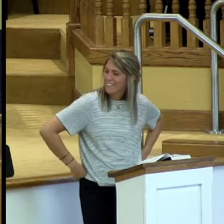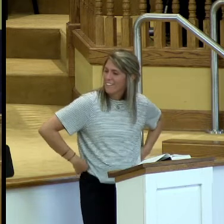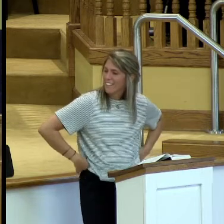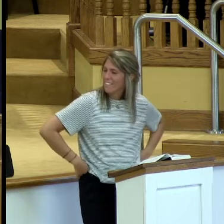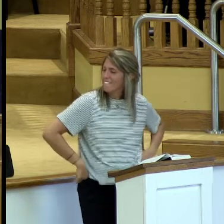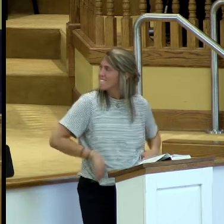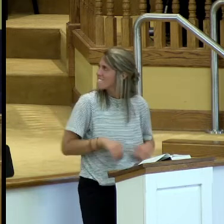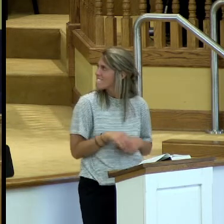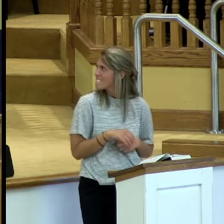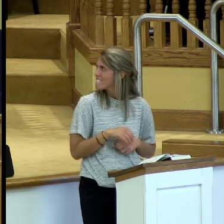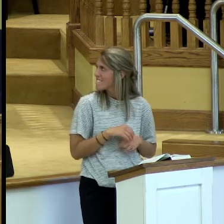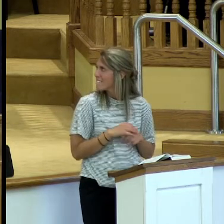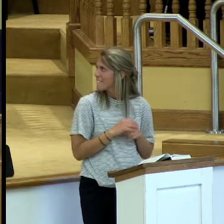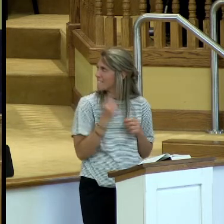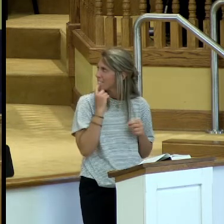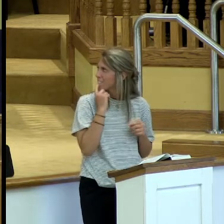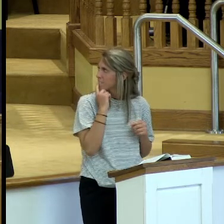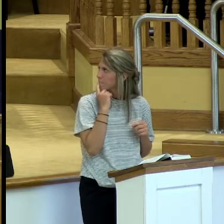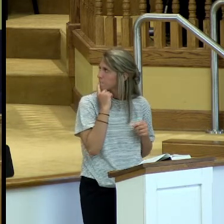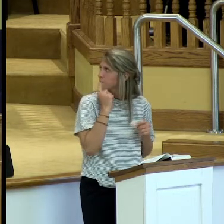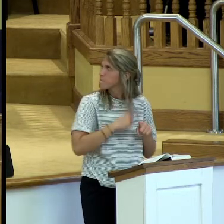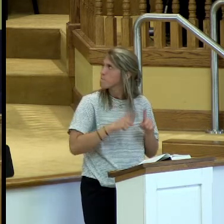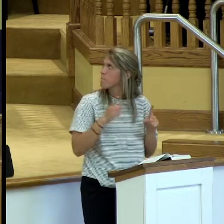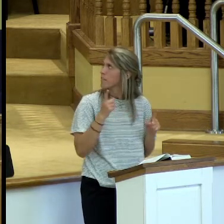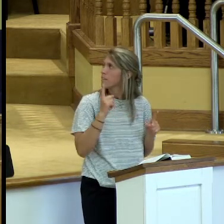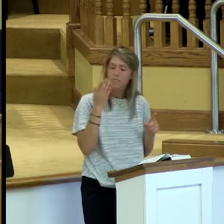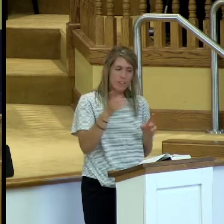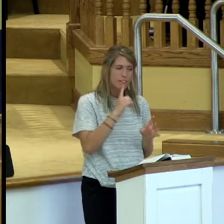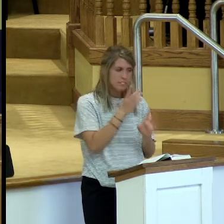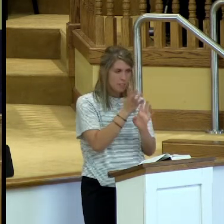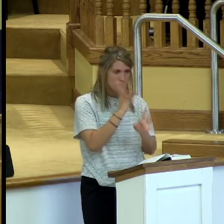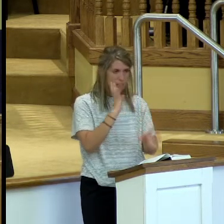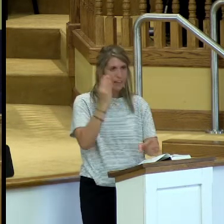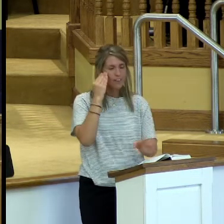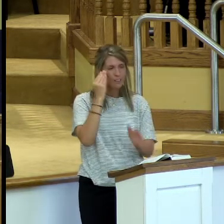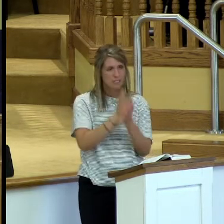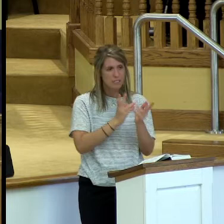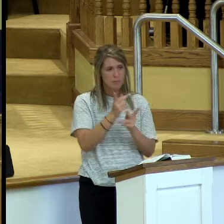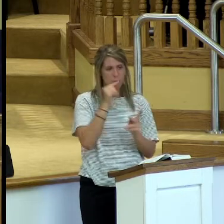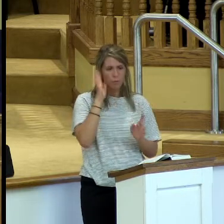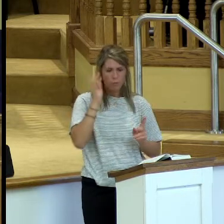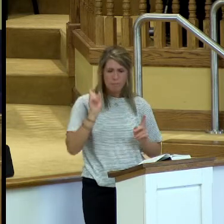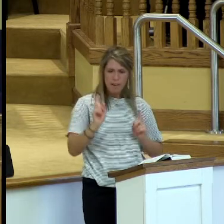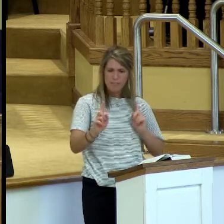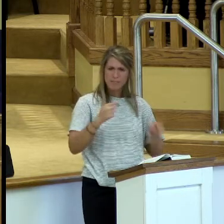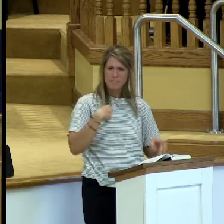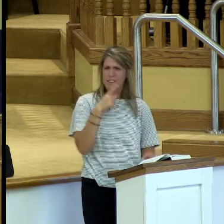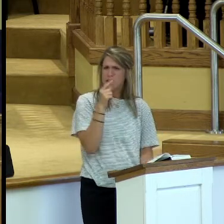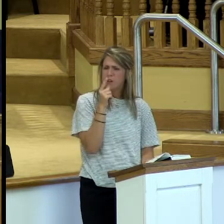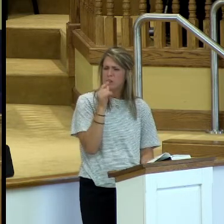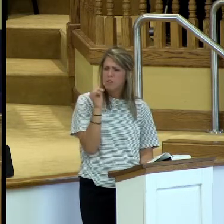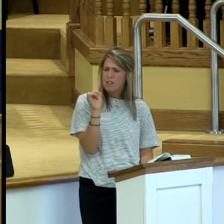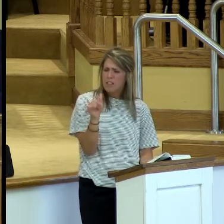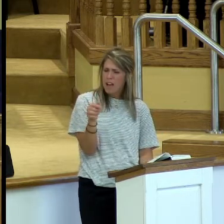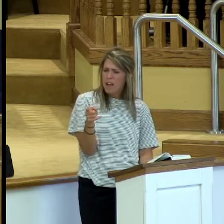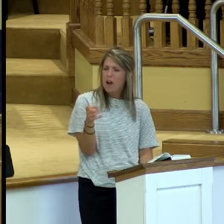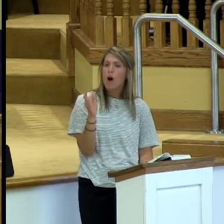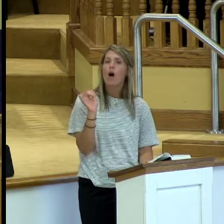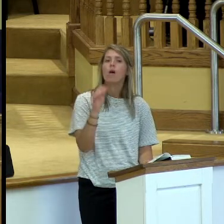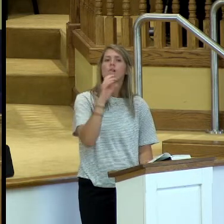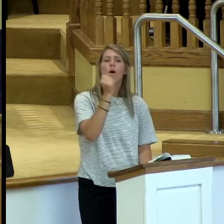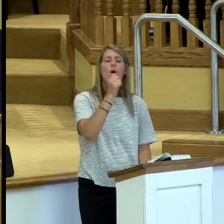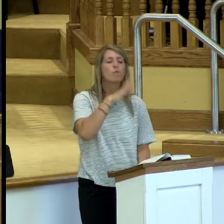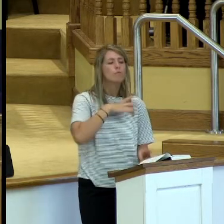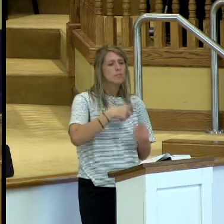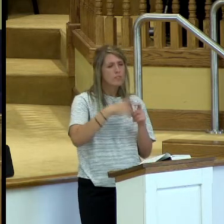Boom. Right? Wouldn't that be phenomenal? But if there is a line, I know that there's going to be some people that are passing, and I'm like, who is that? And I'm going to be like, oh, that's that old lady